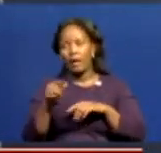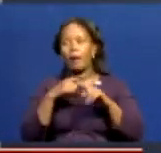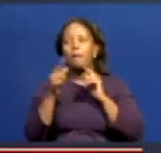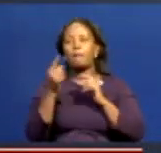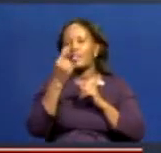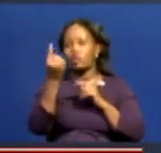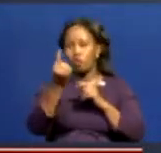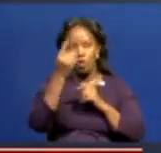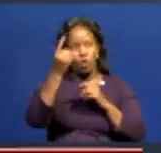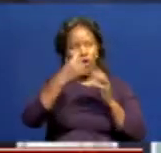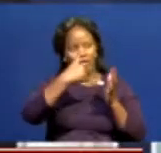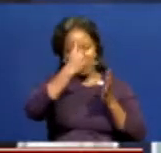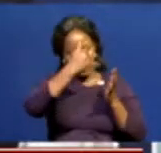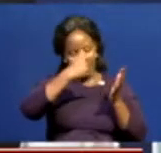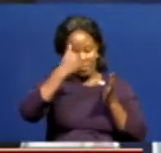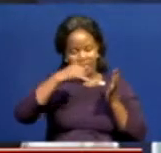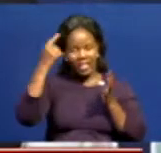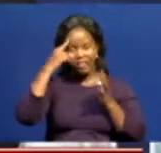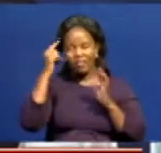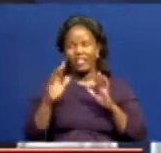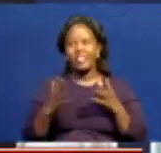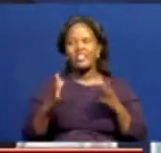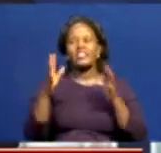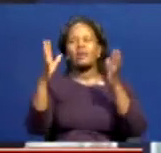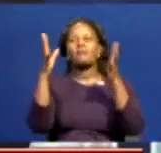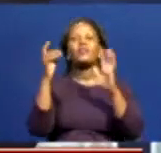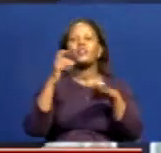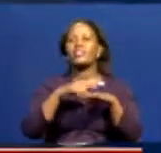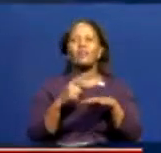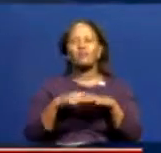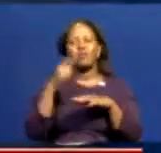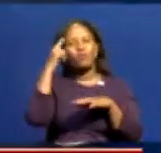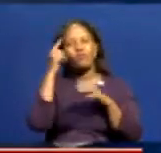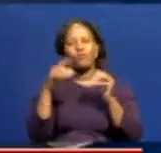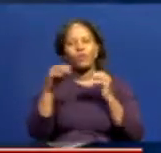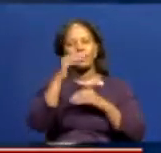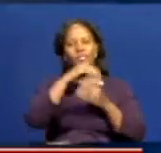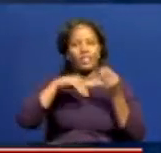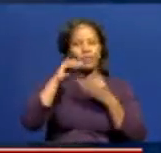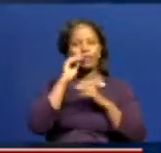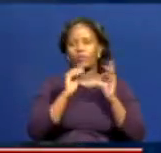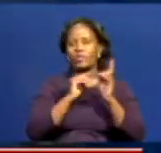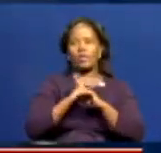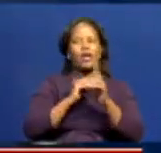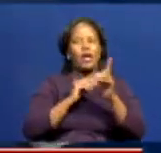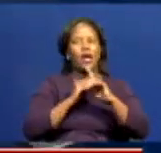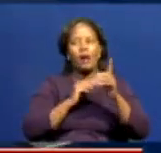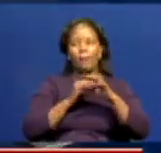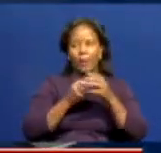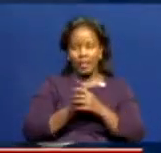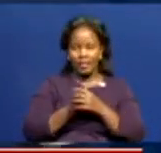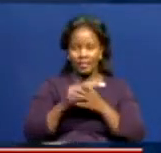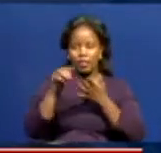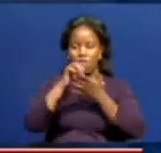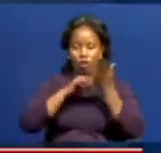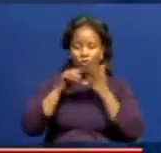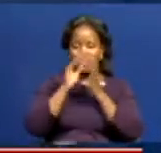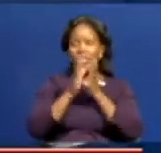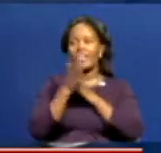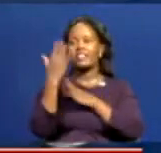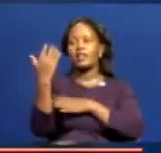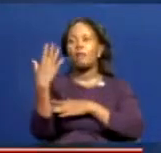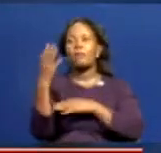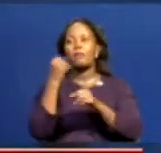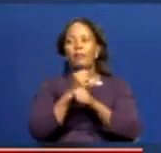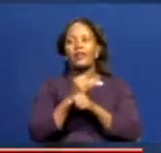for celebratory events, not necessarily for circulation. The coins and notes issued were in denomination of